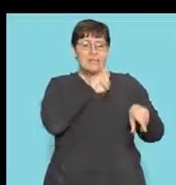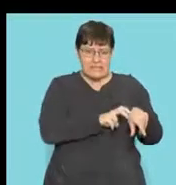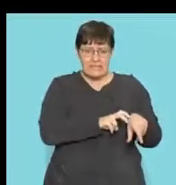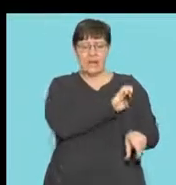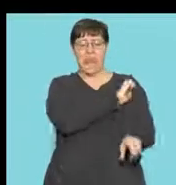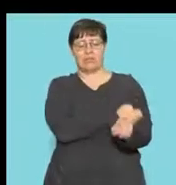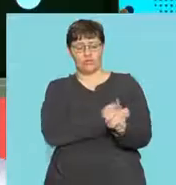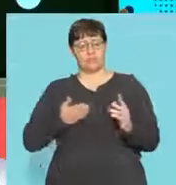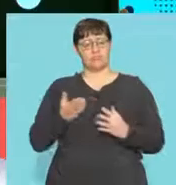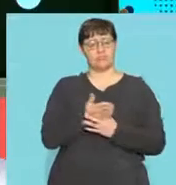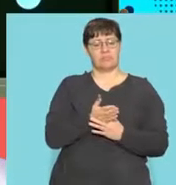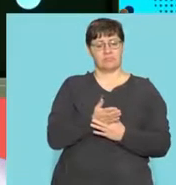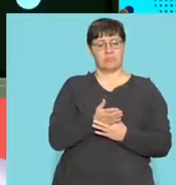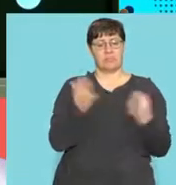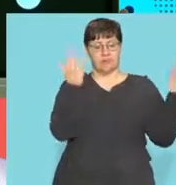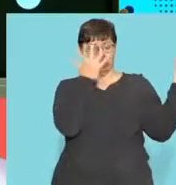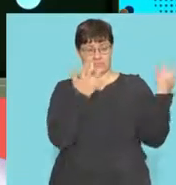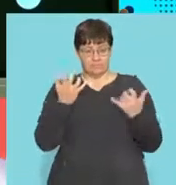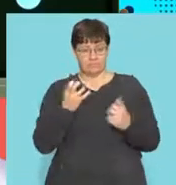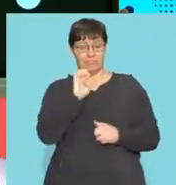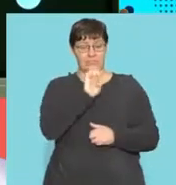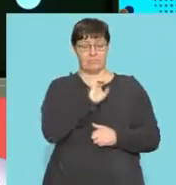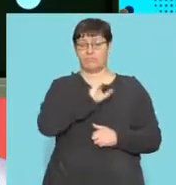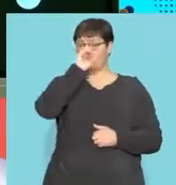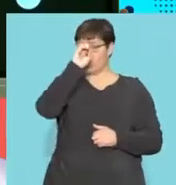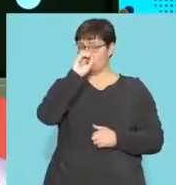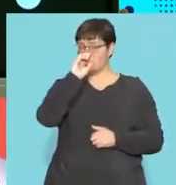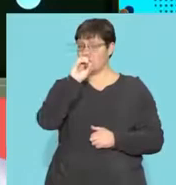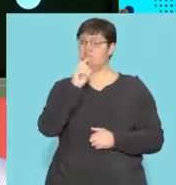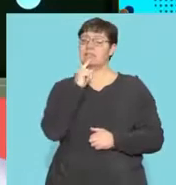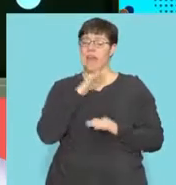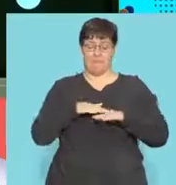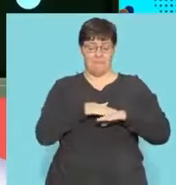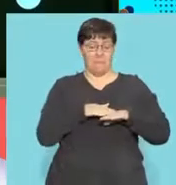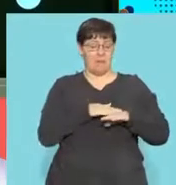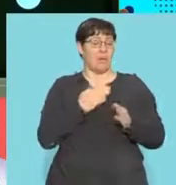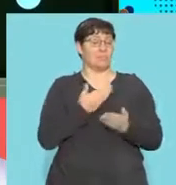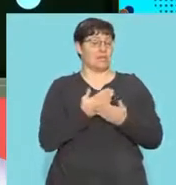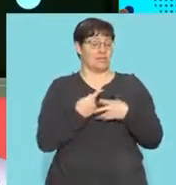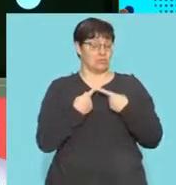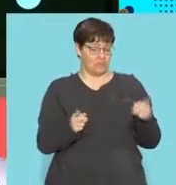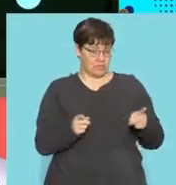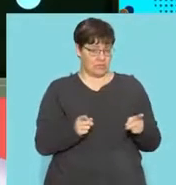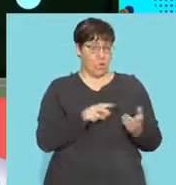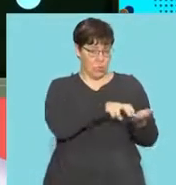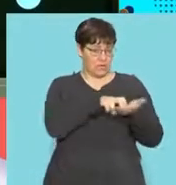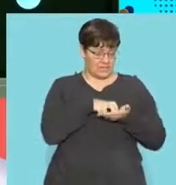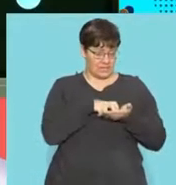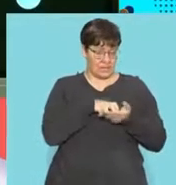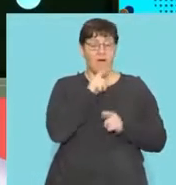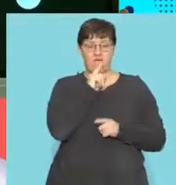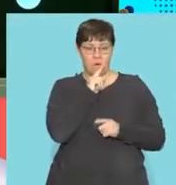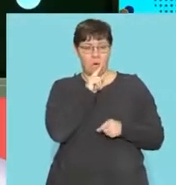some energy coming in. The calculation of the E naught tells us what's the minimum potential difference